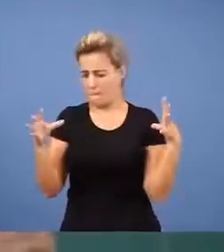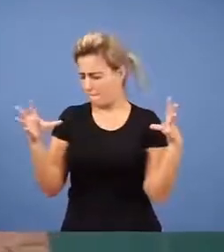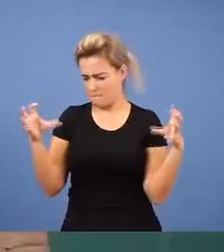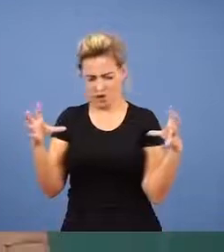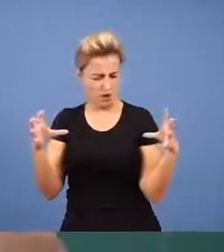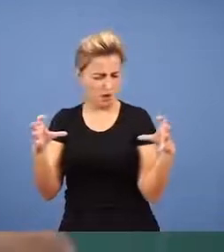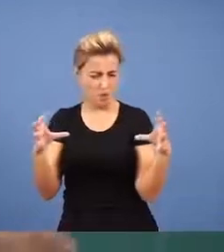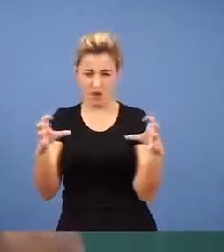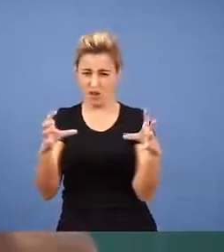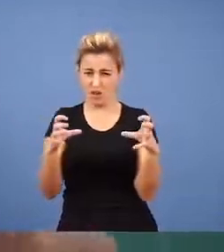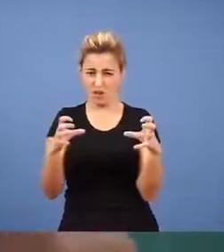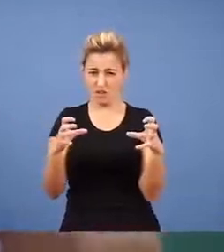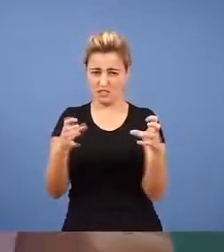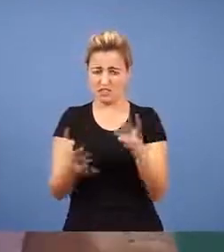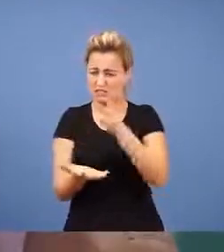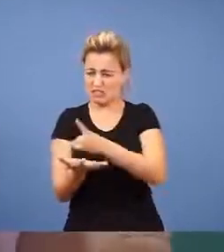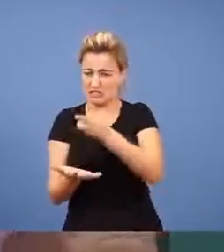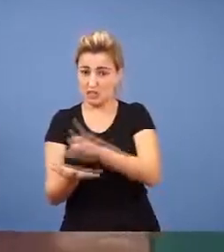a lot